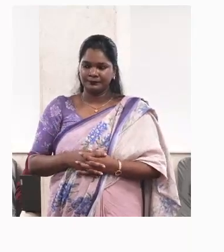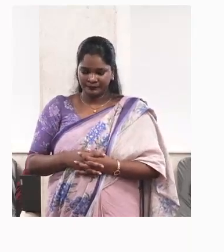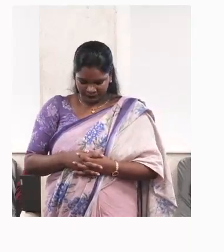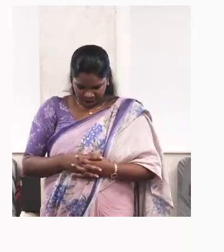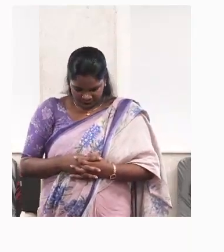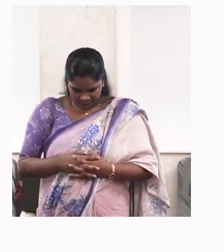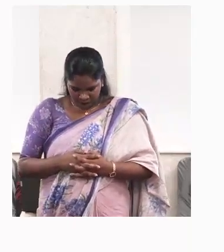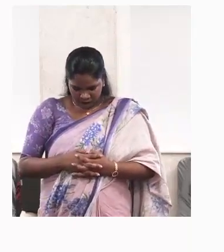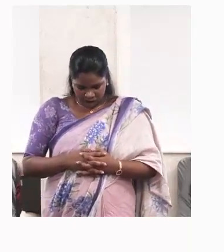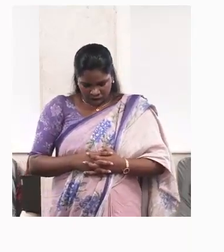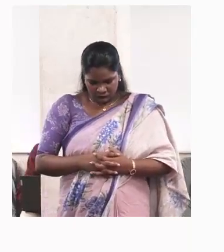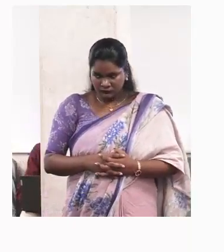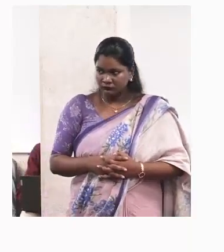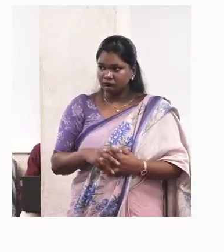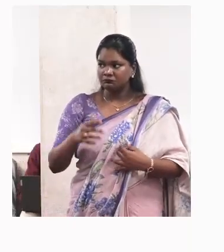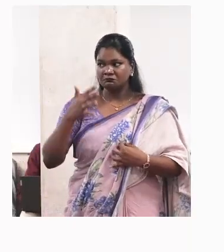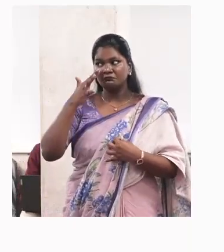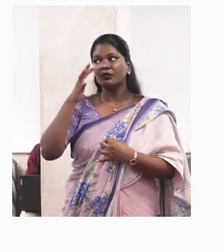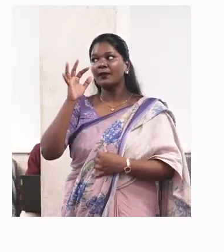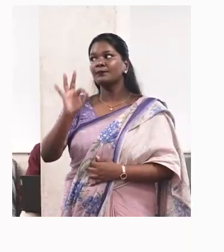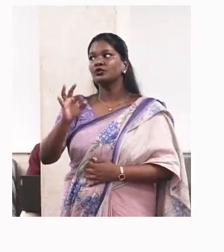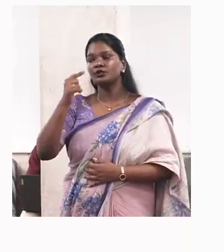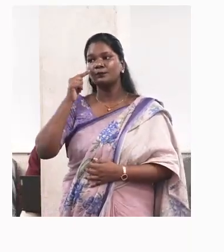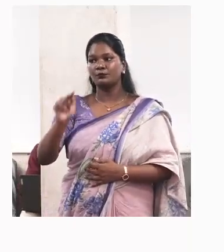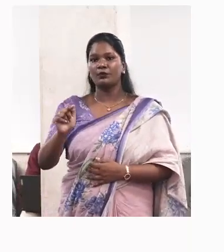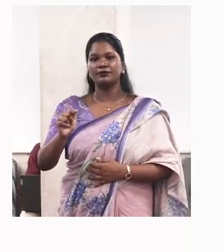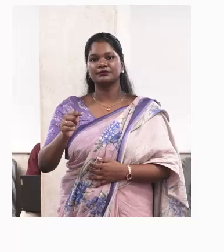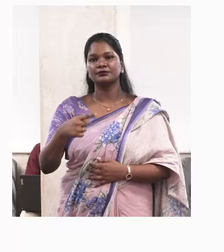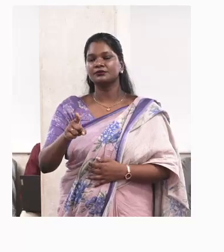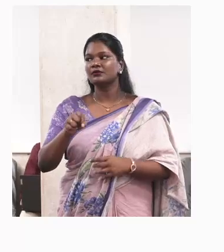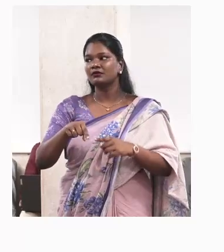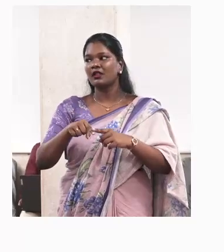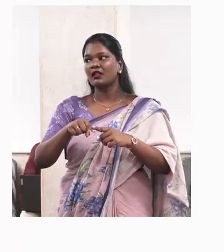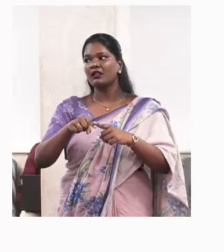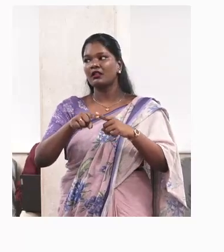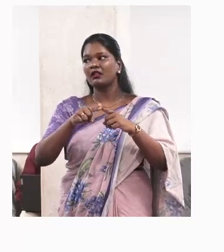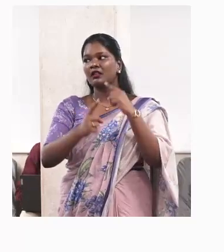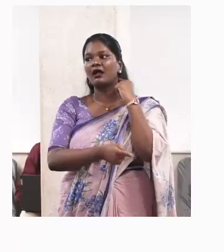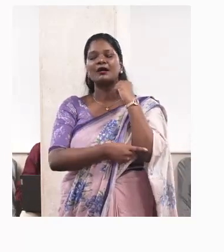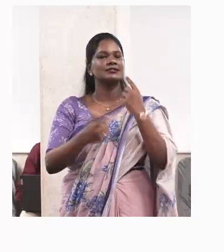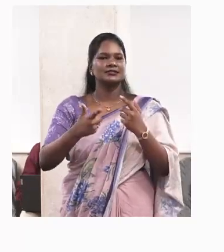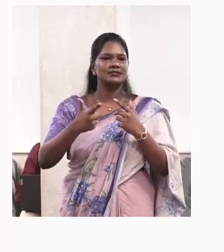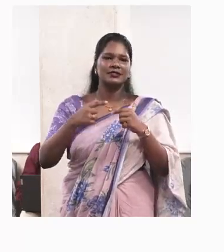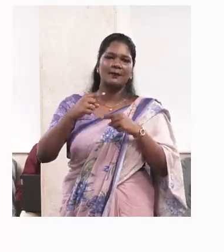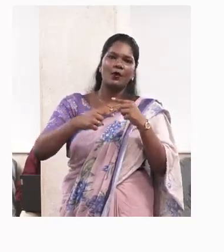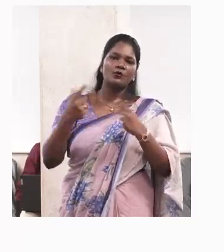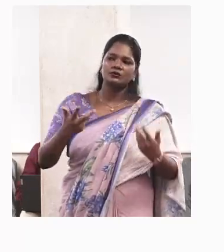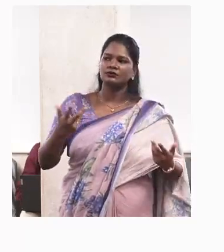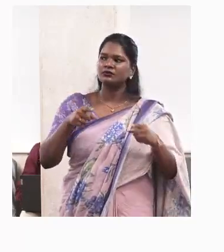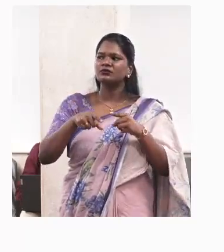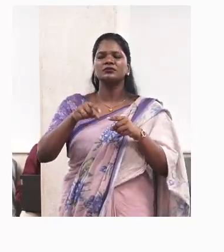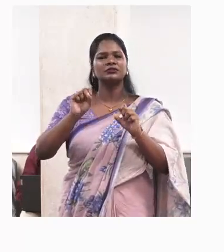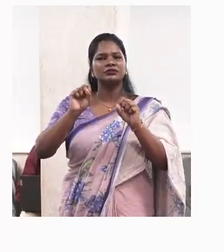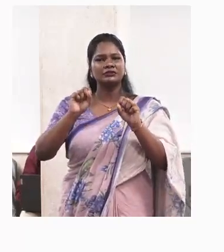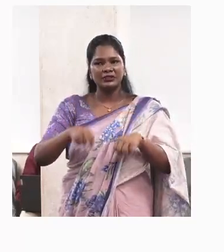Thank you, Vandana. This was a very important point. The last about the resistance, of